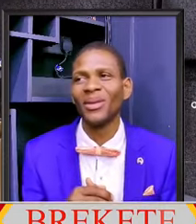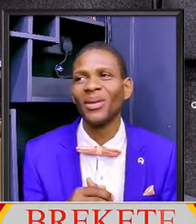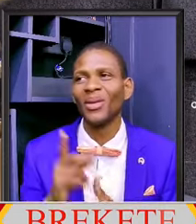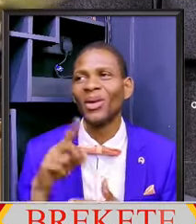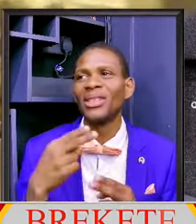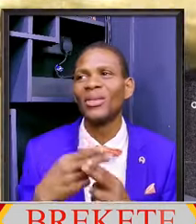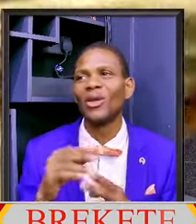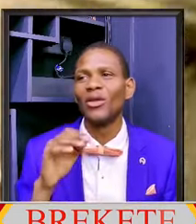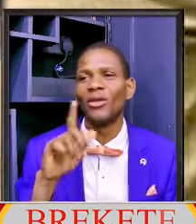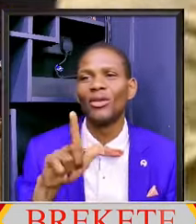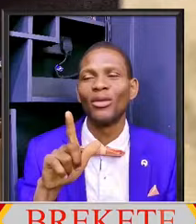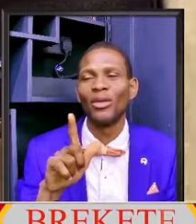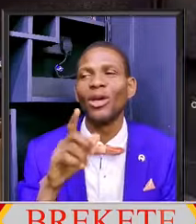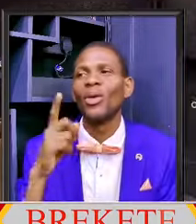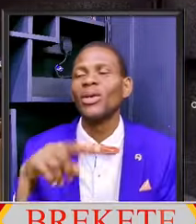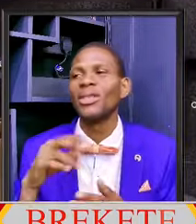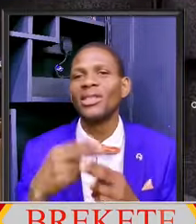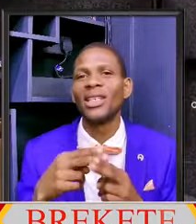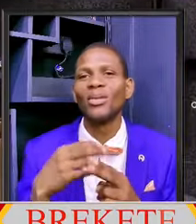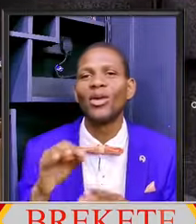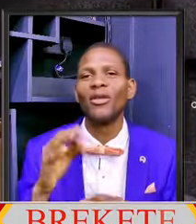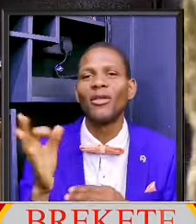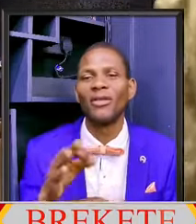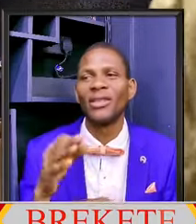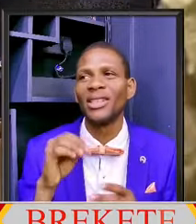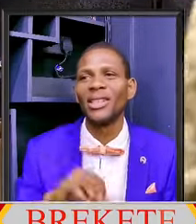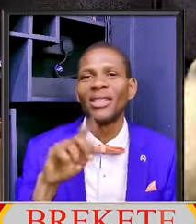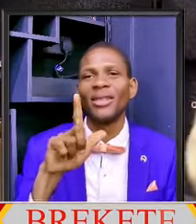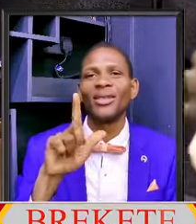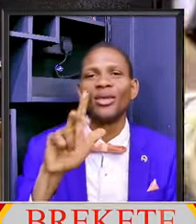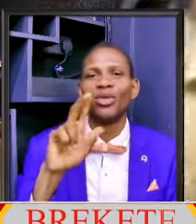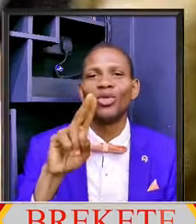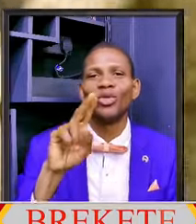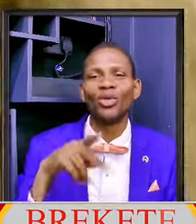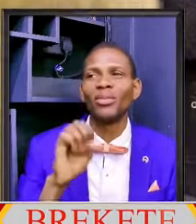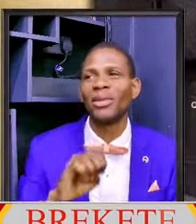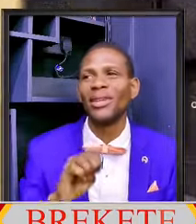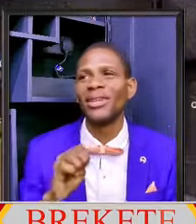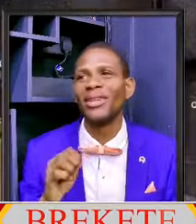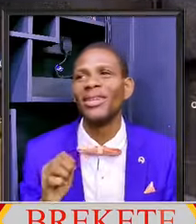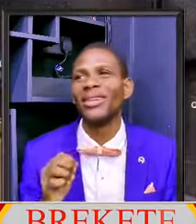Kipi. Yeah? Kipi. See your mouth like Kipi.